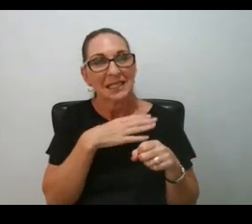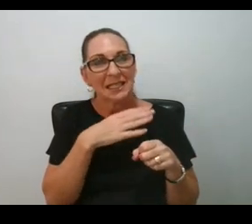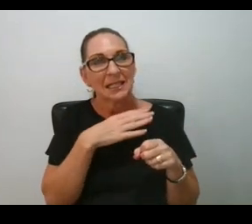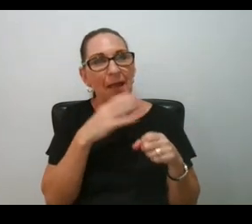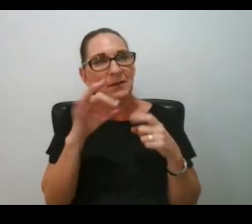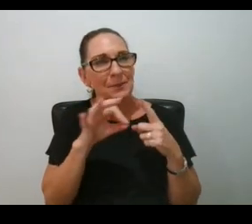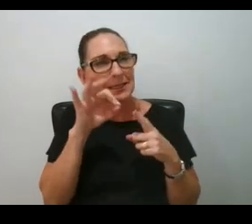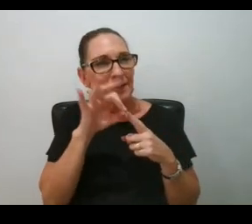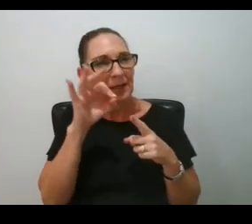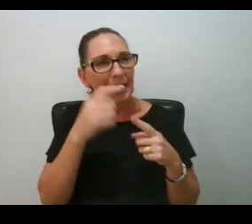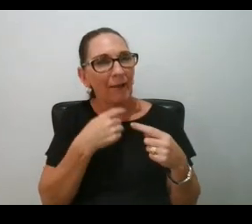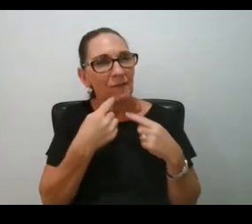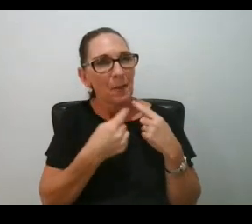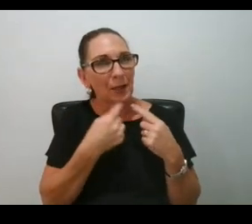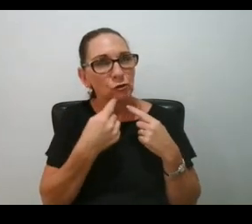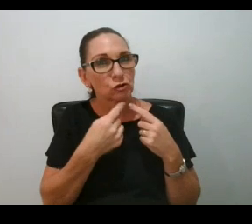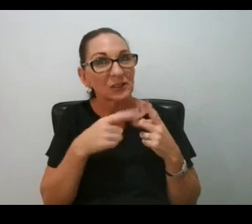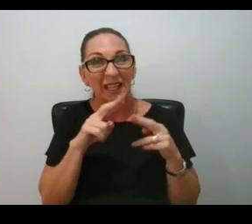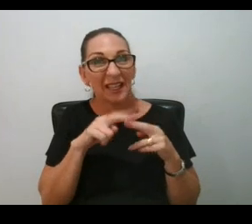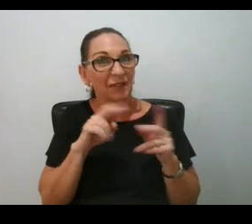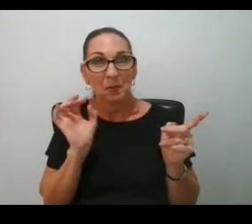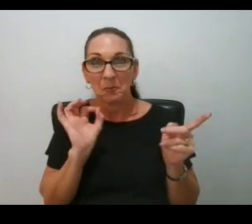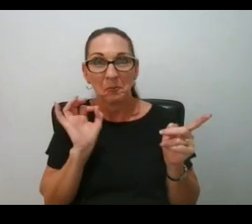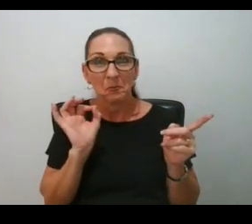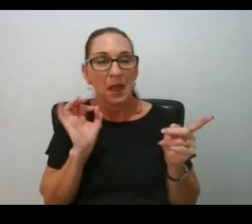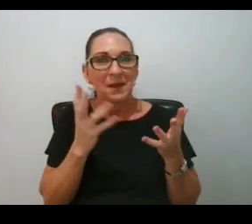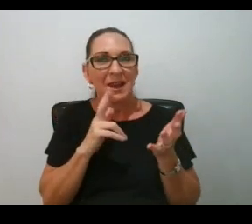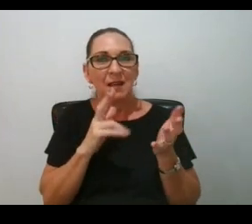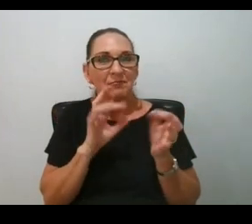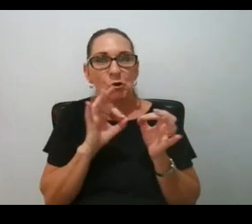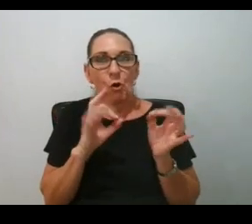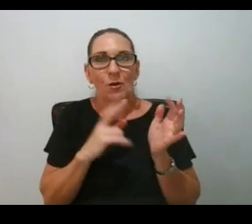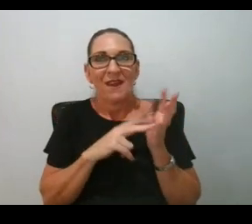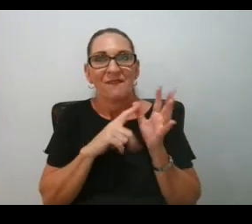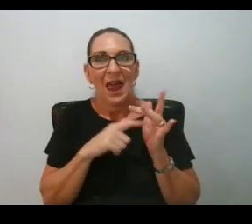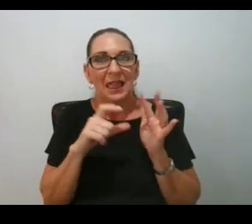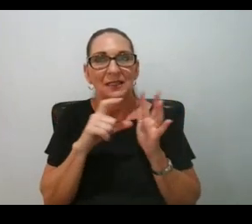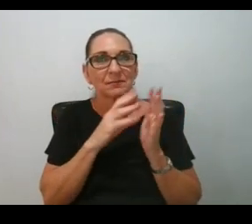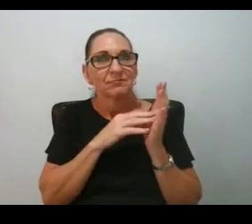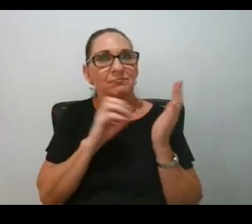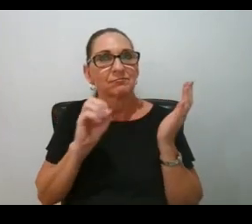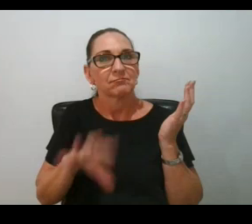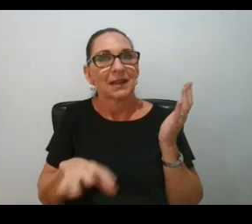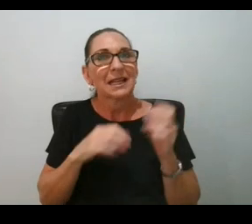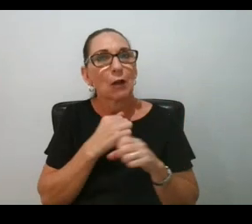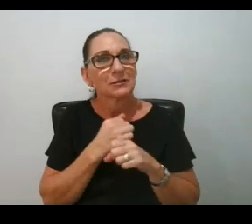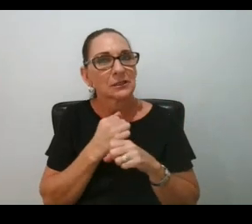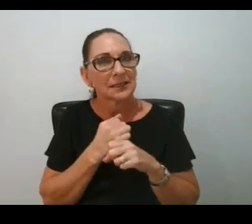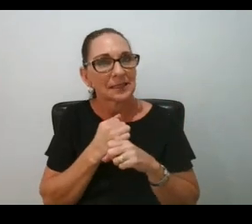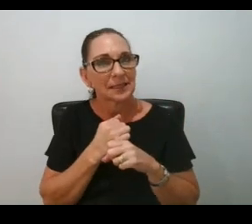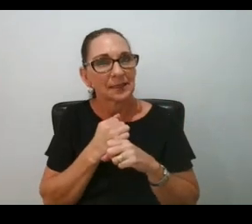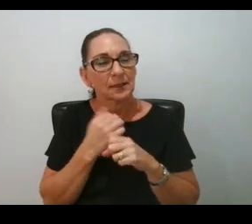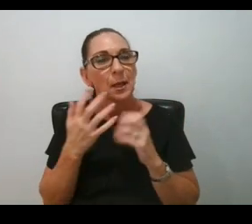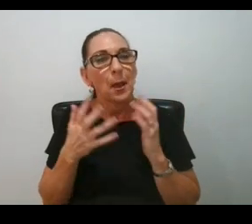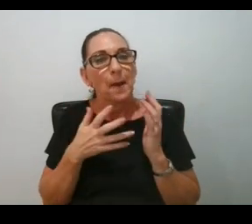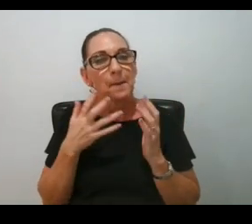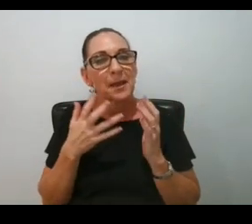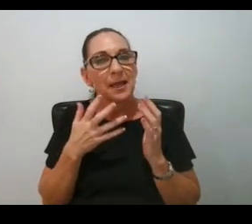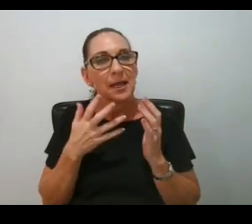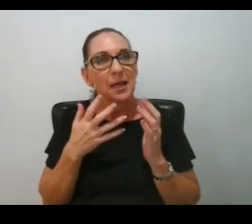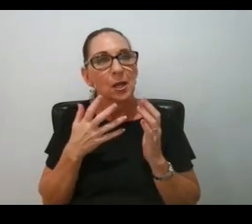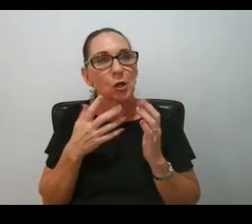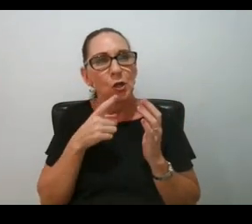don't, the guarantee is not valid and the guarantee would go. So what your argument here would be, should never